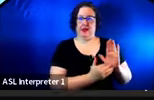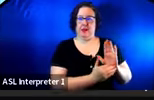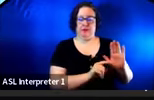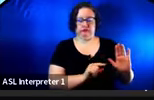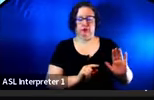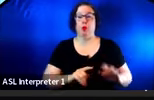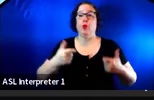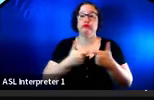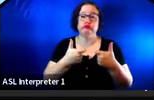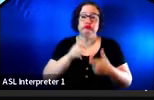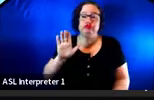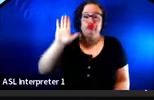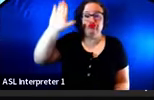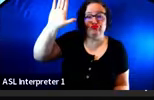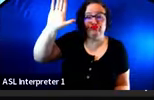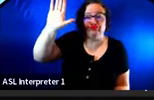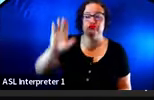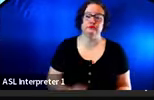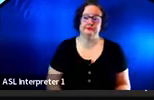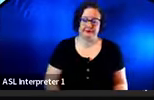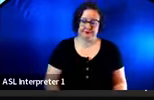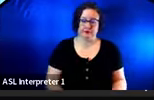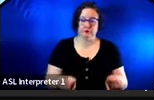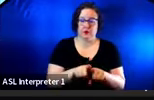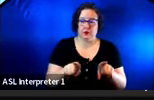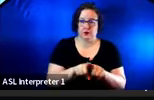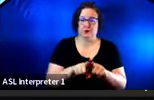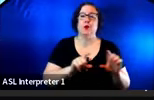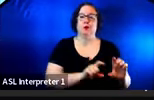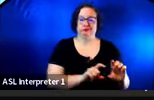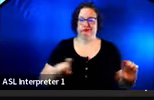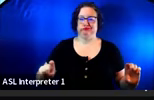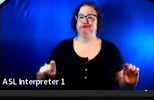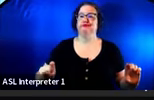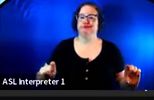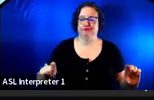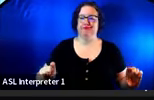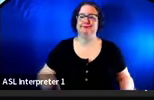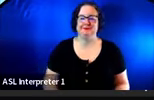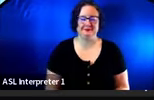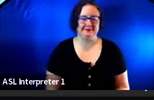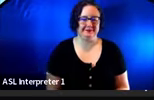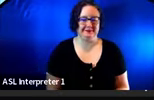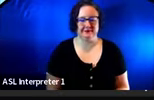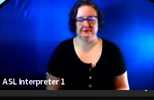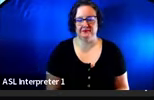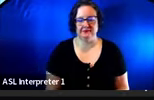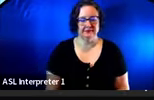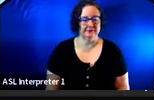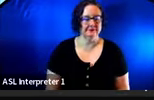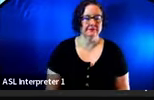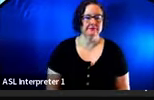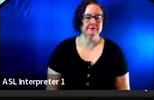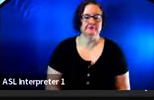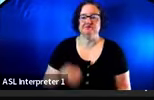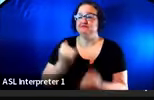hand, a function which is also located in the meeting controls at the bottom of your screen. We are reserving the last